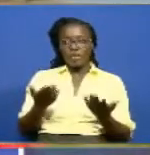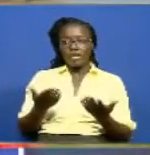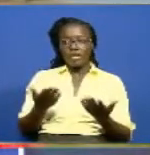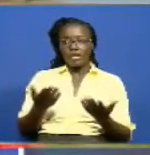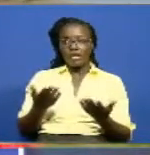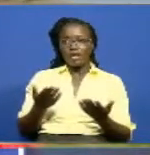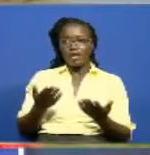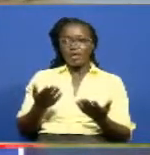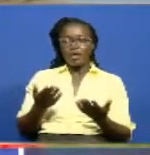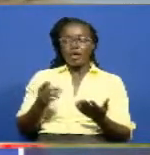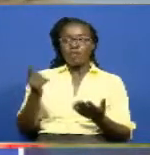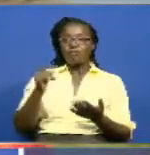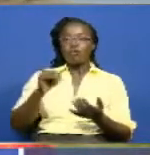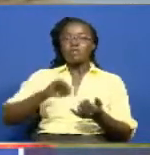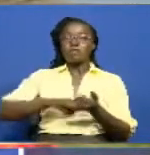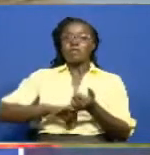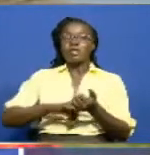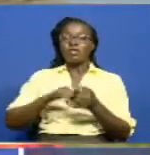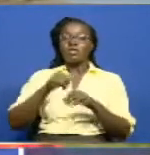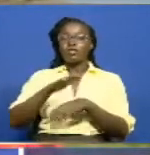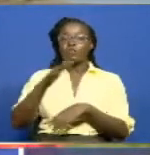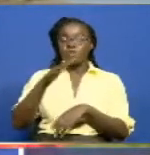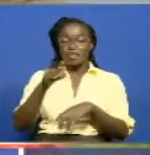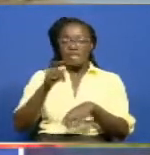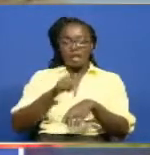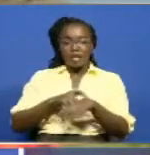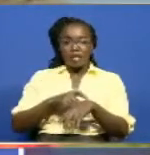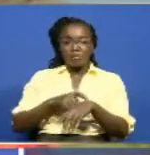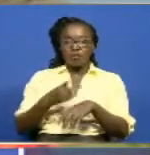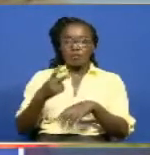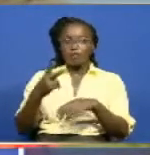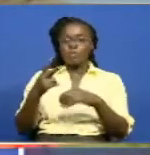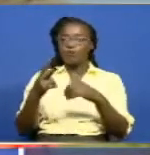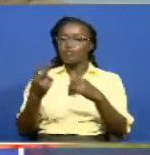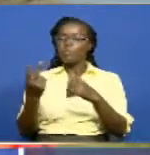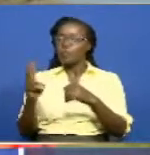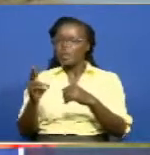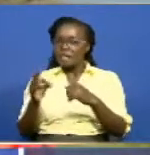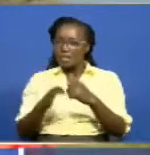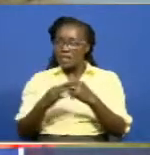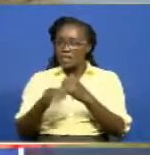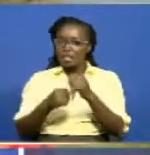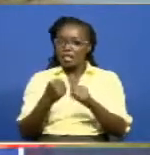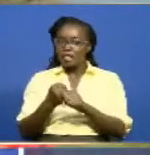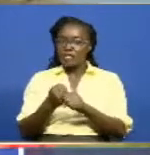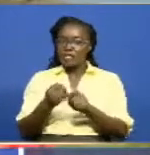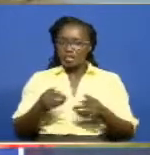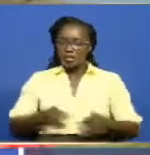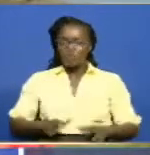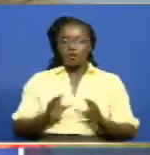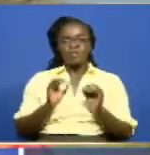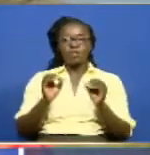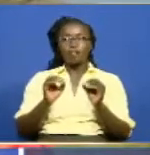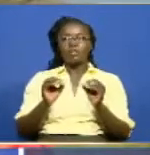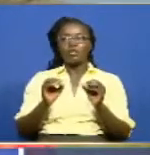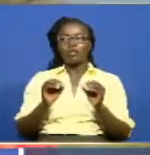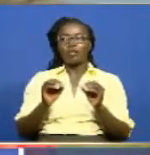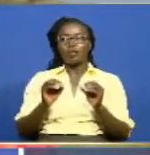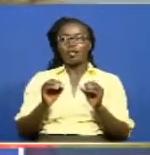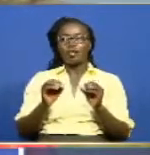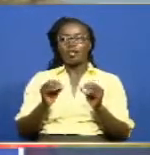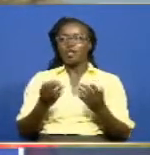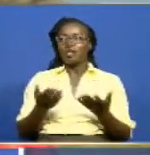first marriage at 28 because of infertility. My mother had to return dowry. I underwent a lot of surgery. I've almost lost